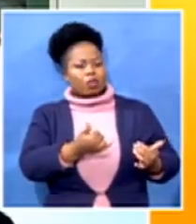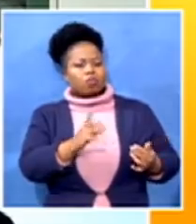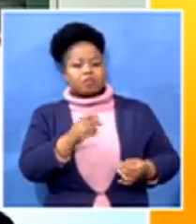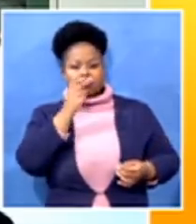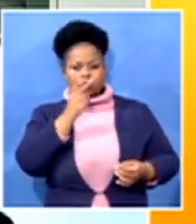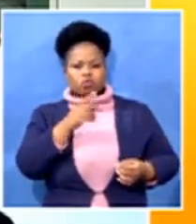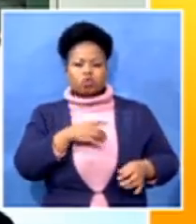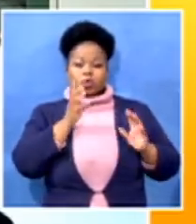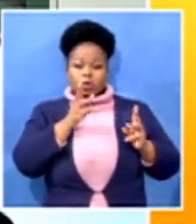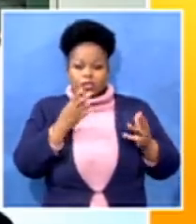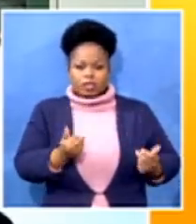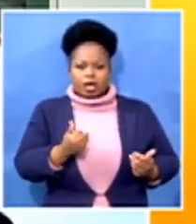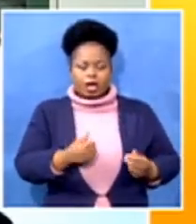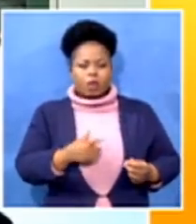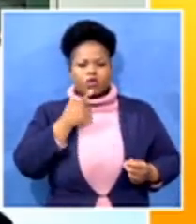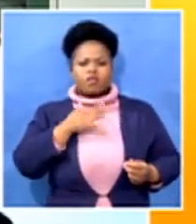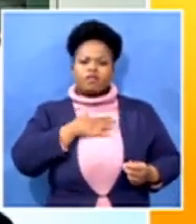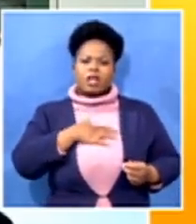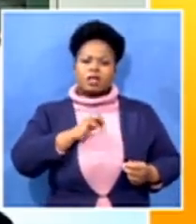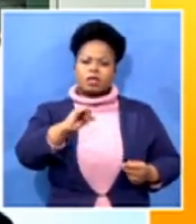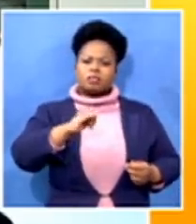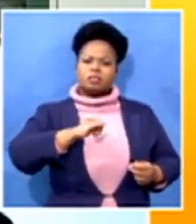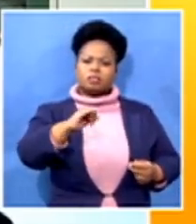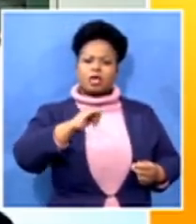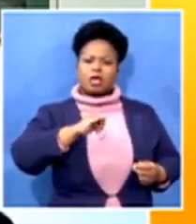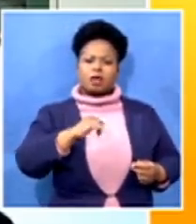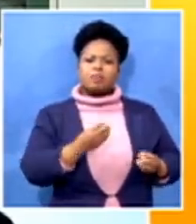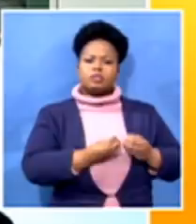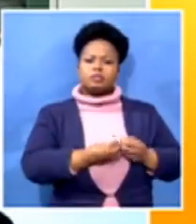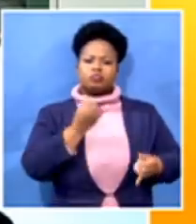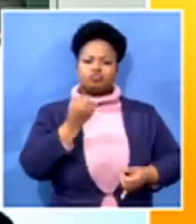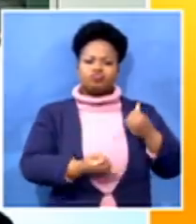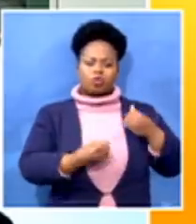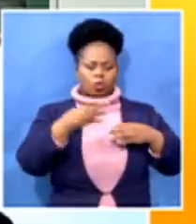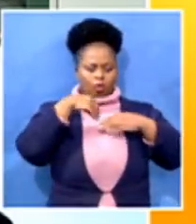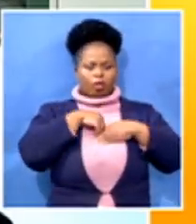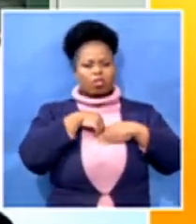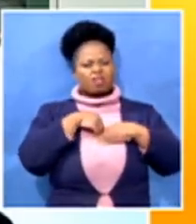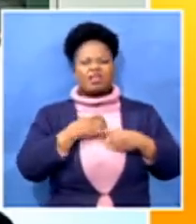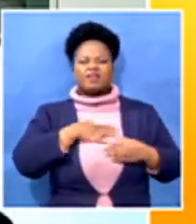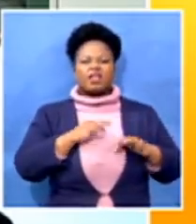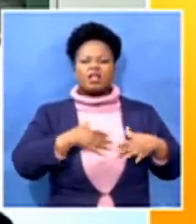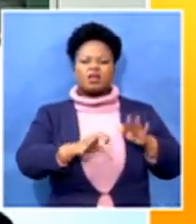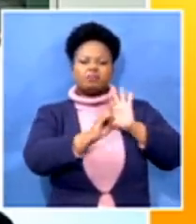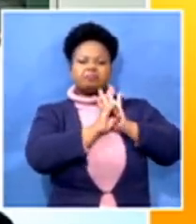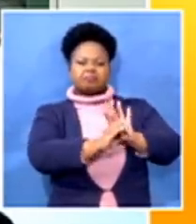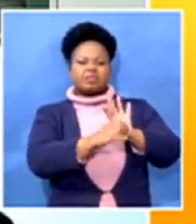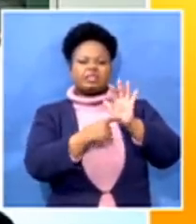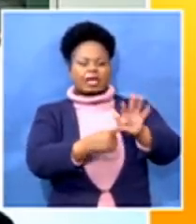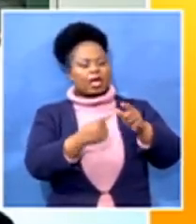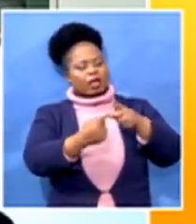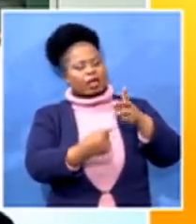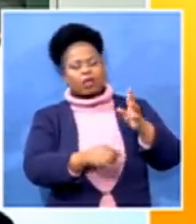are watching this interview and you are feeling that something is not right inside of you? What are those feelings that you should be very,